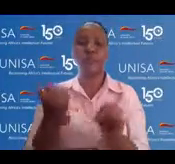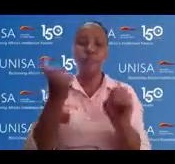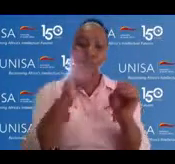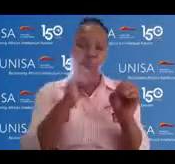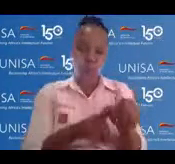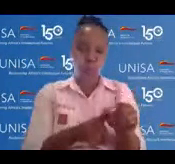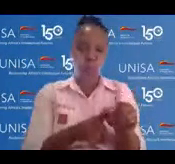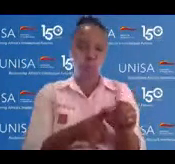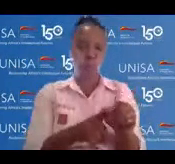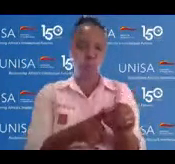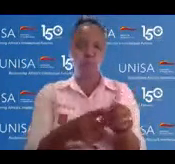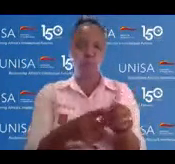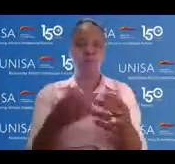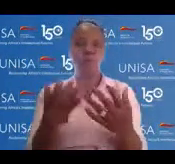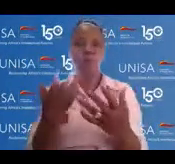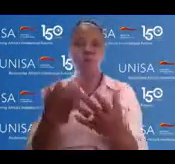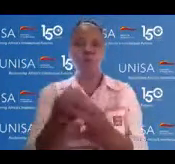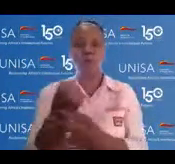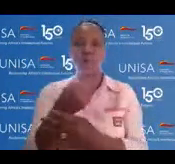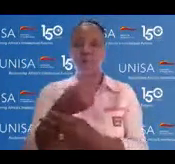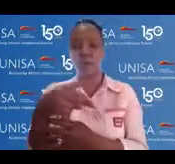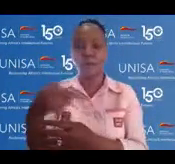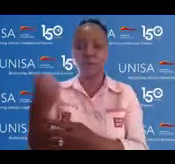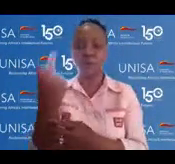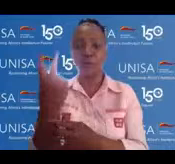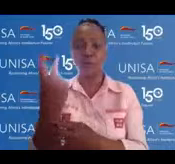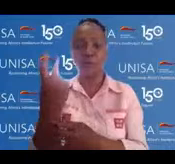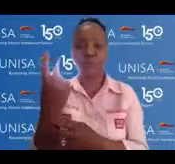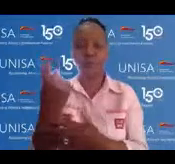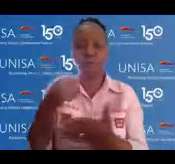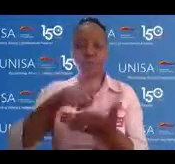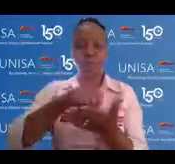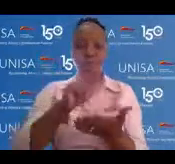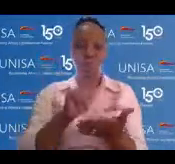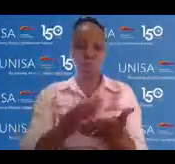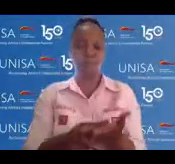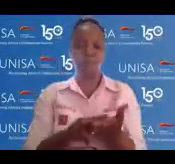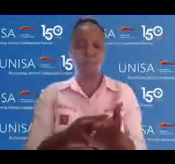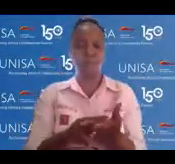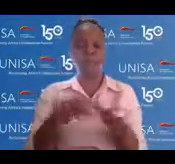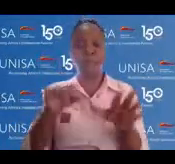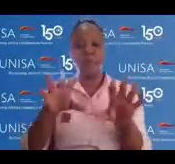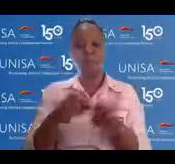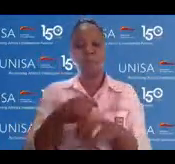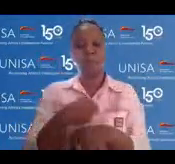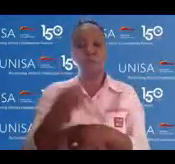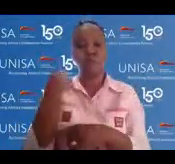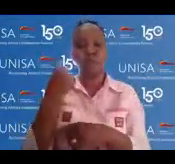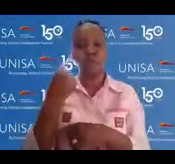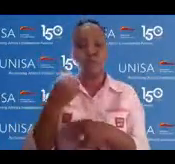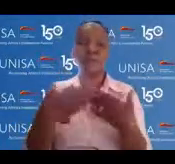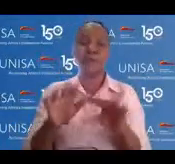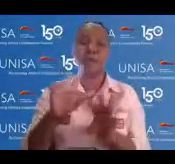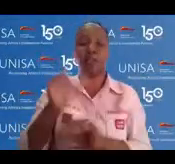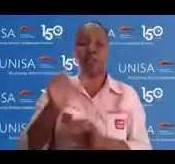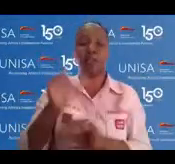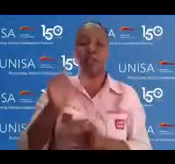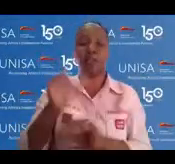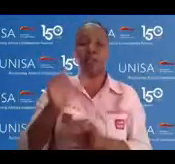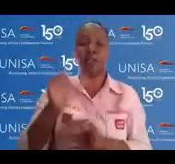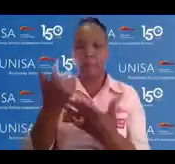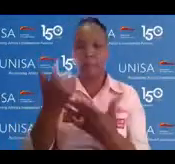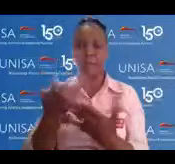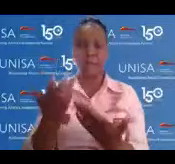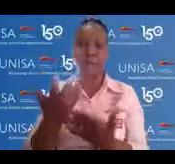download the app when you are writing. I think exam which start at 8, usually by past you must be